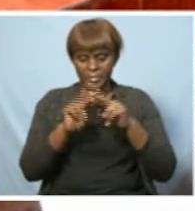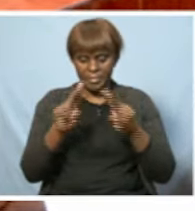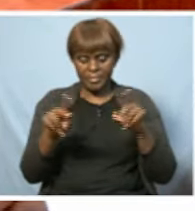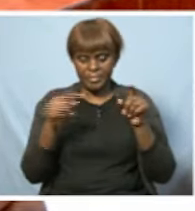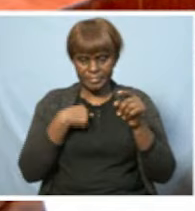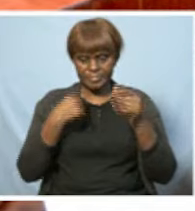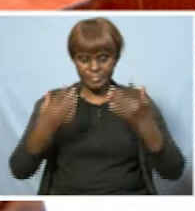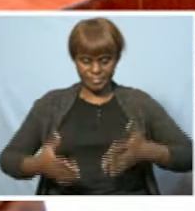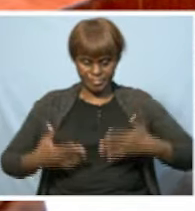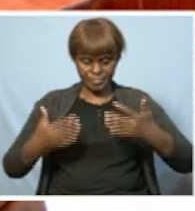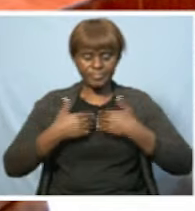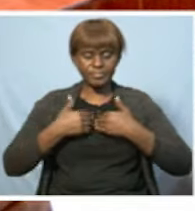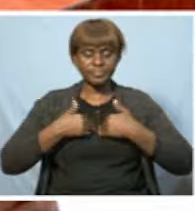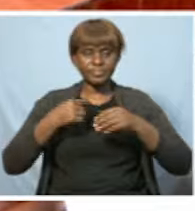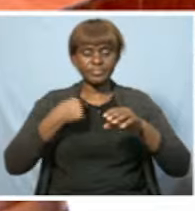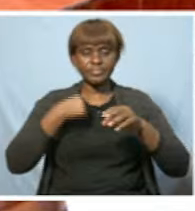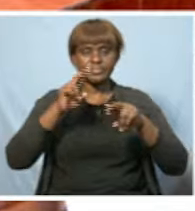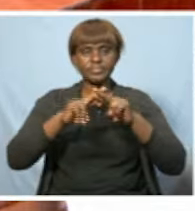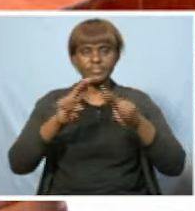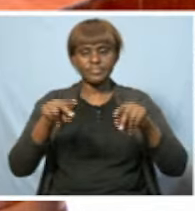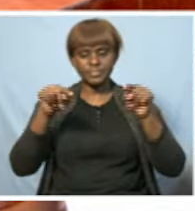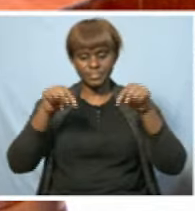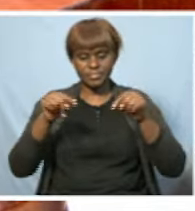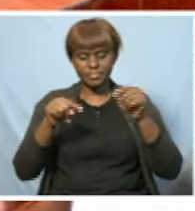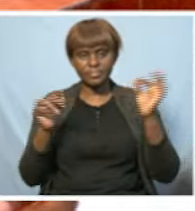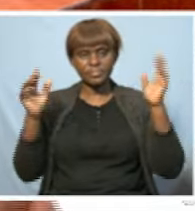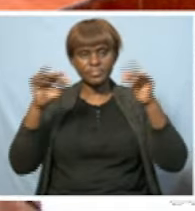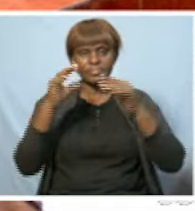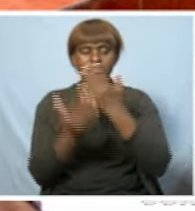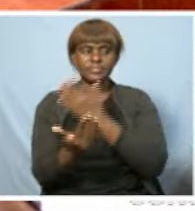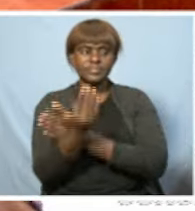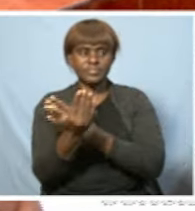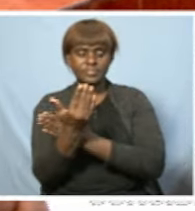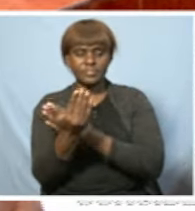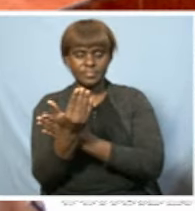chair the session this morning.